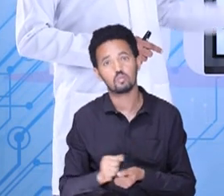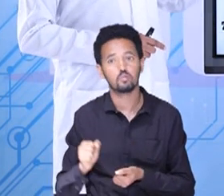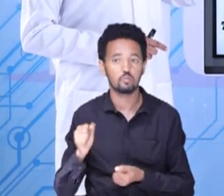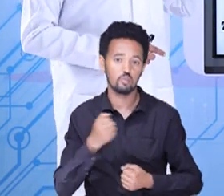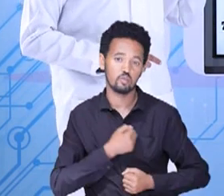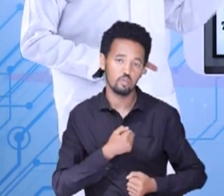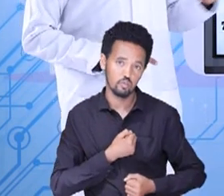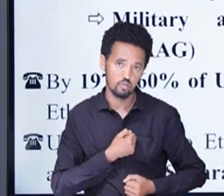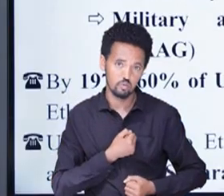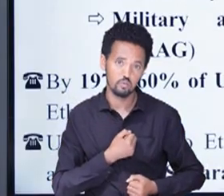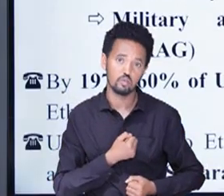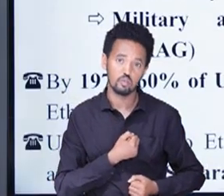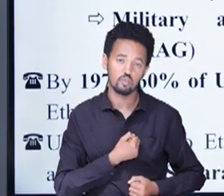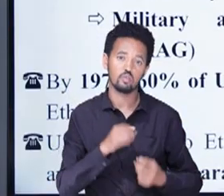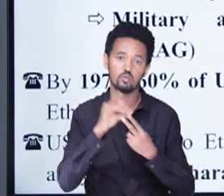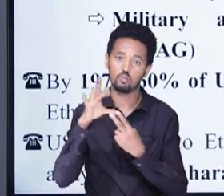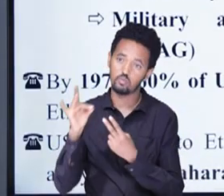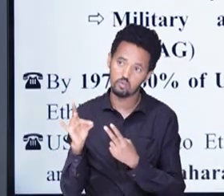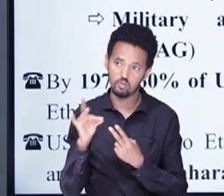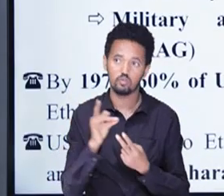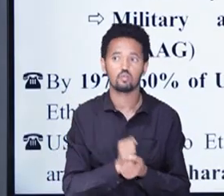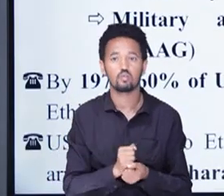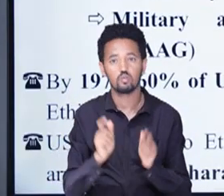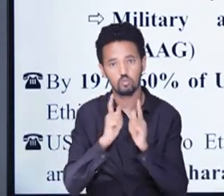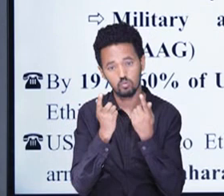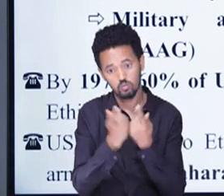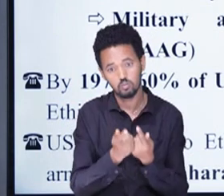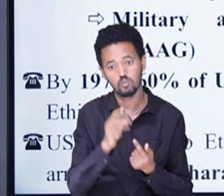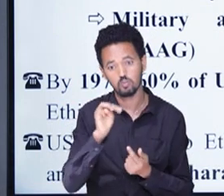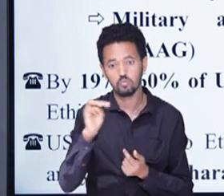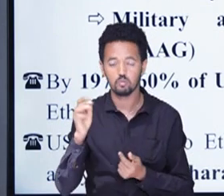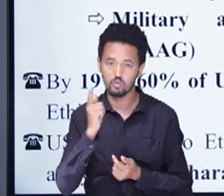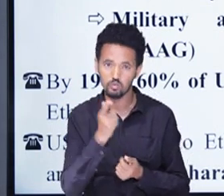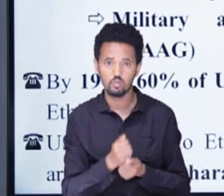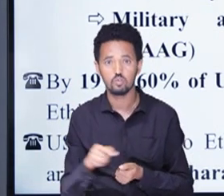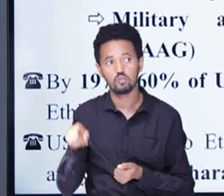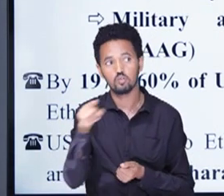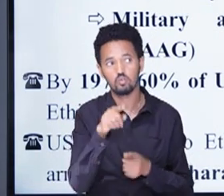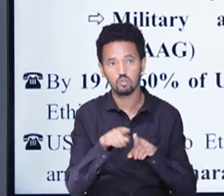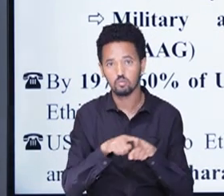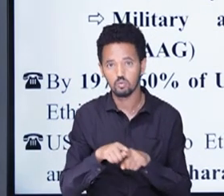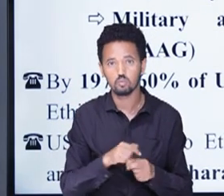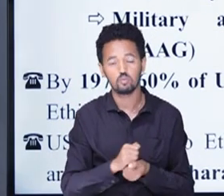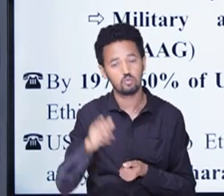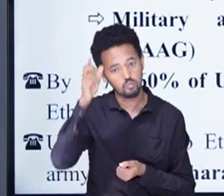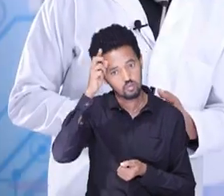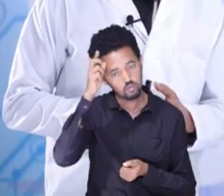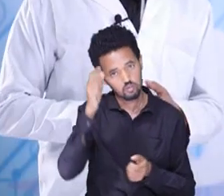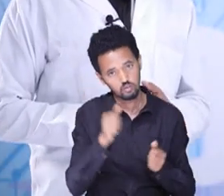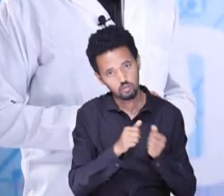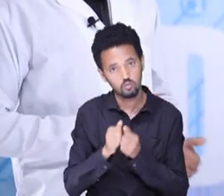one, Military Assistance and Advisory Group, MMAG. Those are the agreement of Emperor Haile Selassie